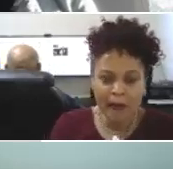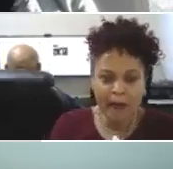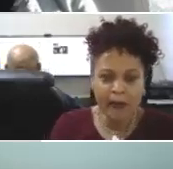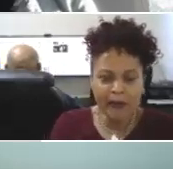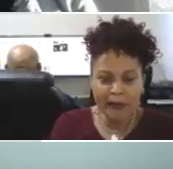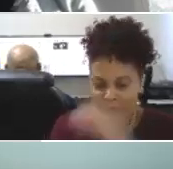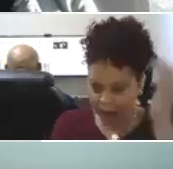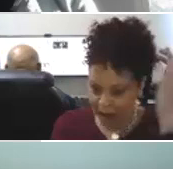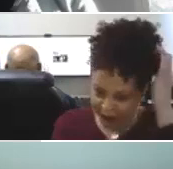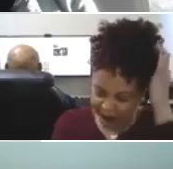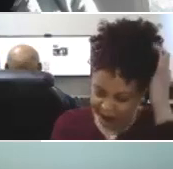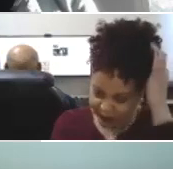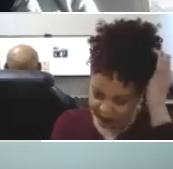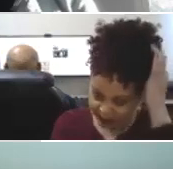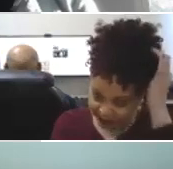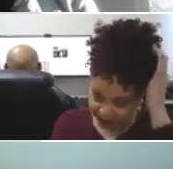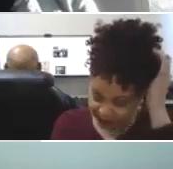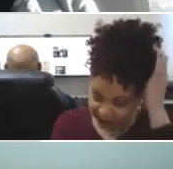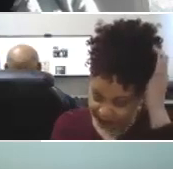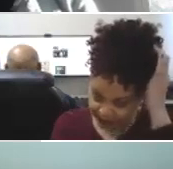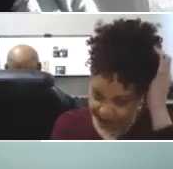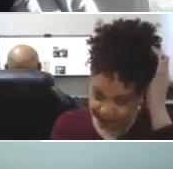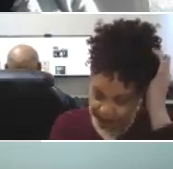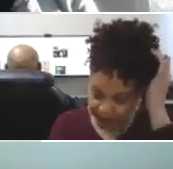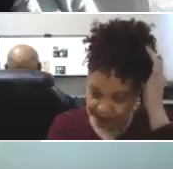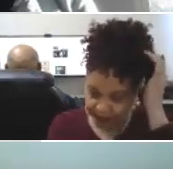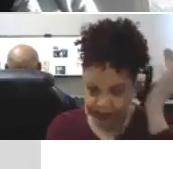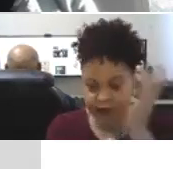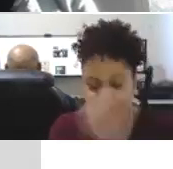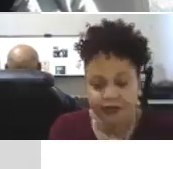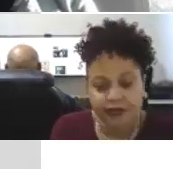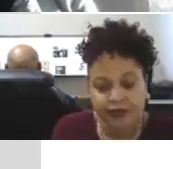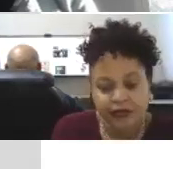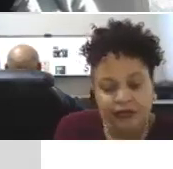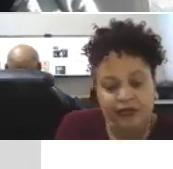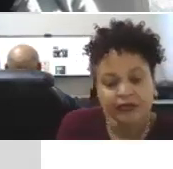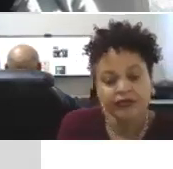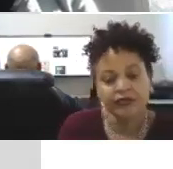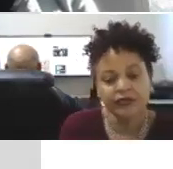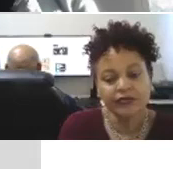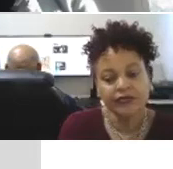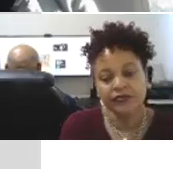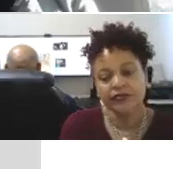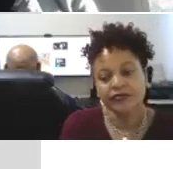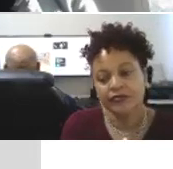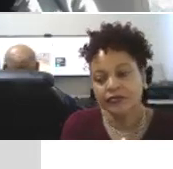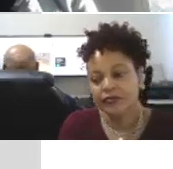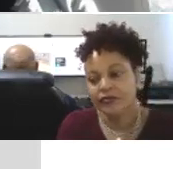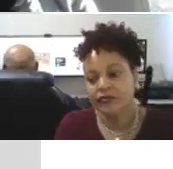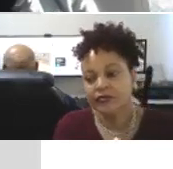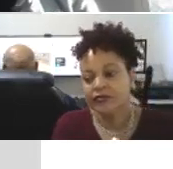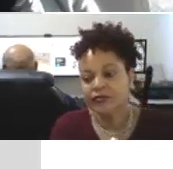familiar with, so that we can help them add that to their visual schema. Well, hold on,